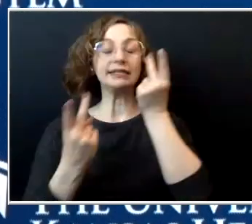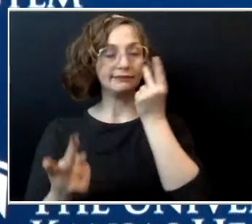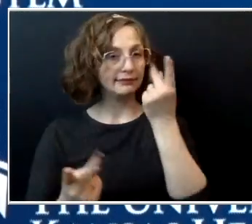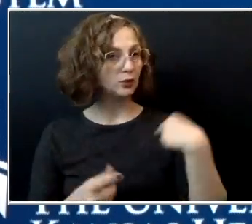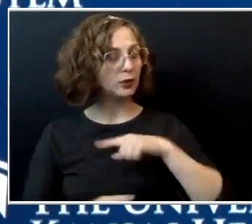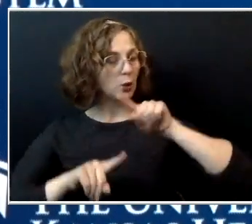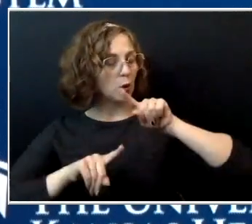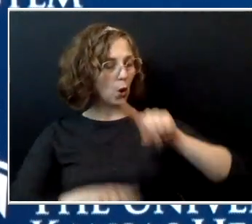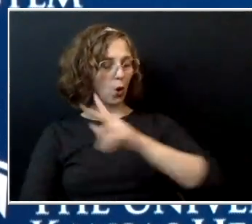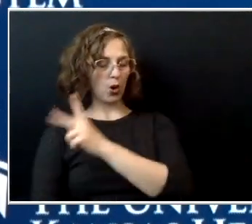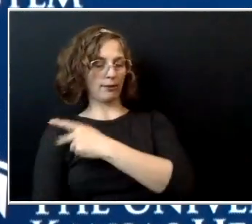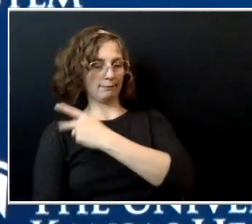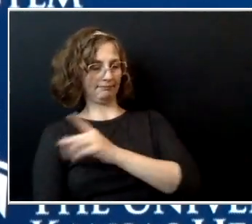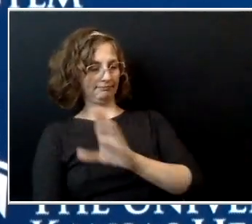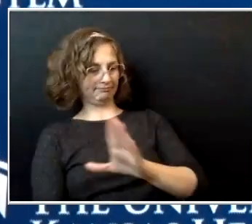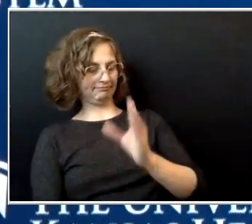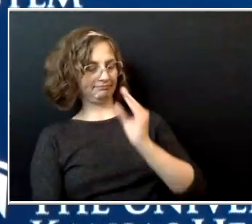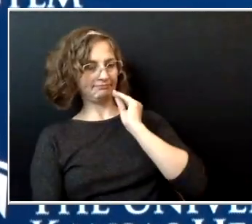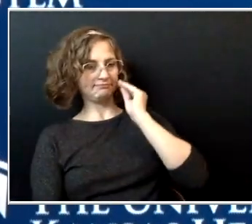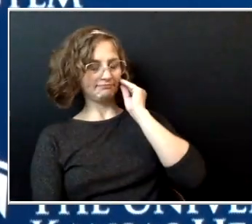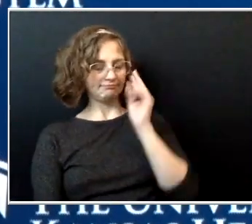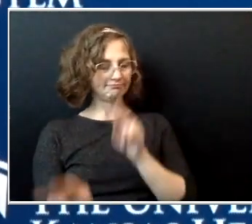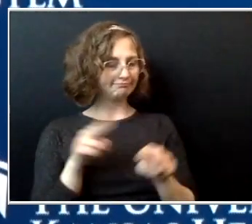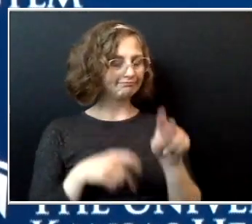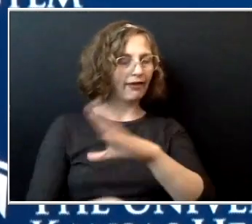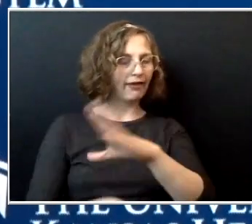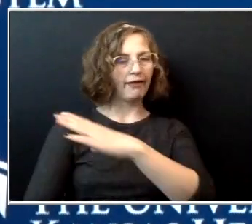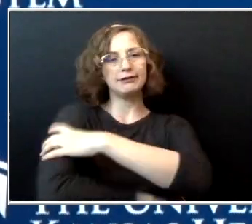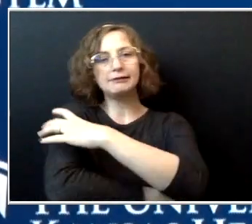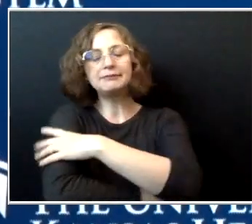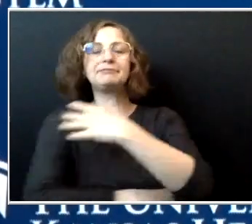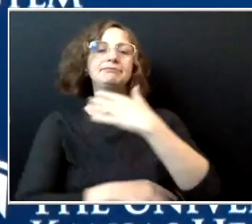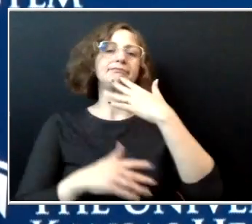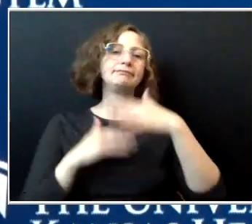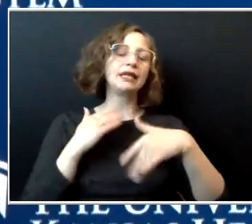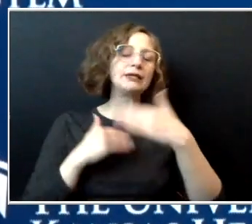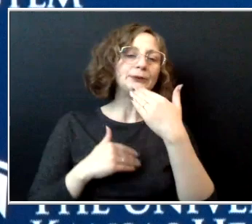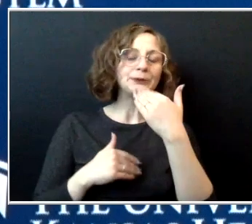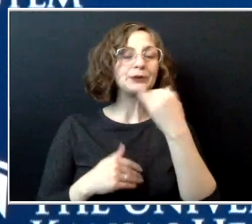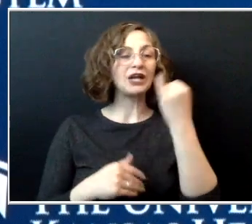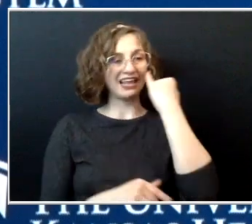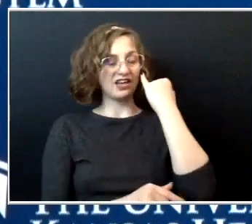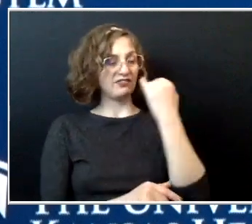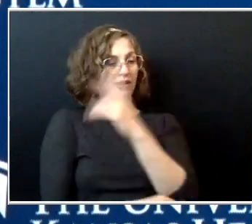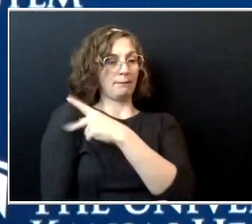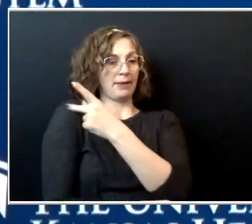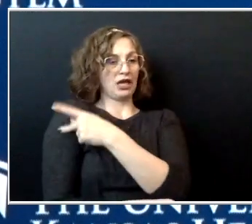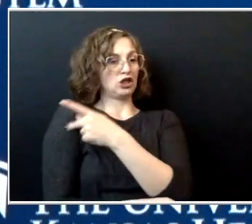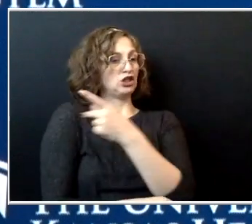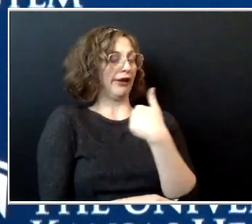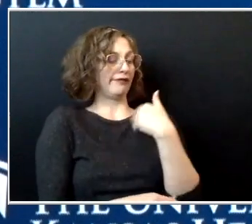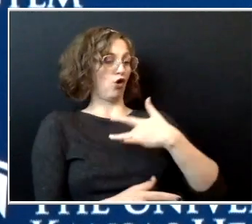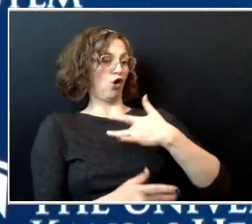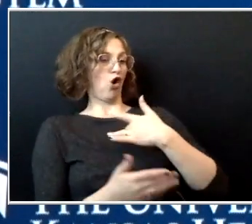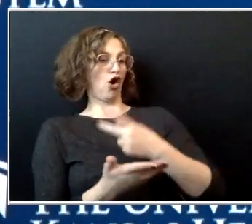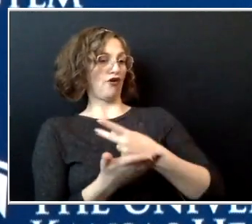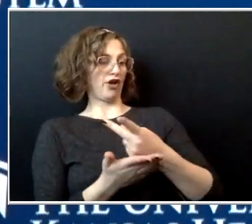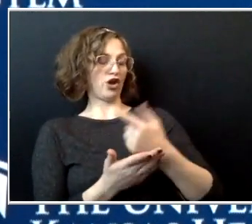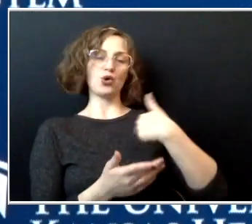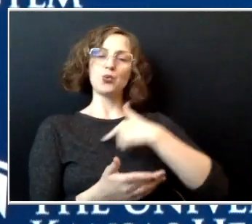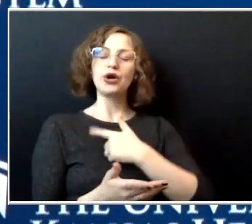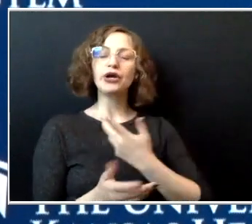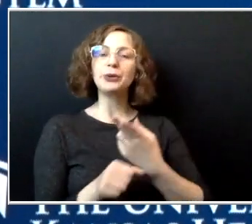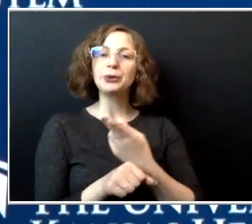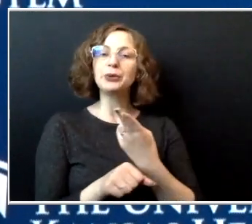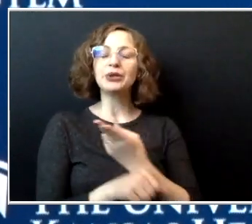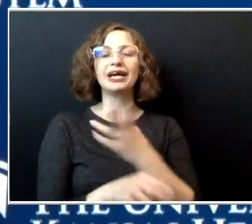monitoring their blood pressure, their blood sugar. Heart failure patient, we're monitoring their weight with cellular devices. So we really work to not just